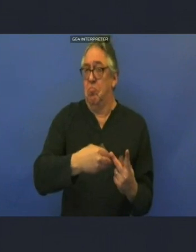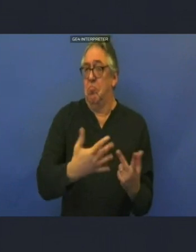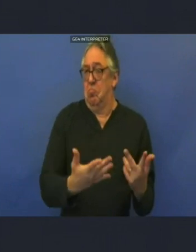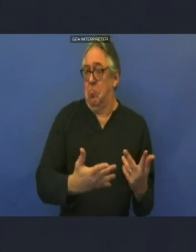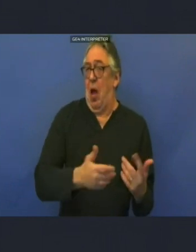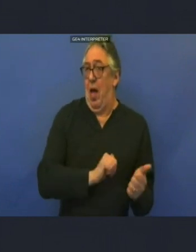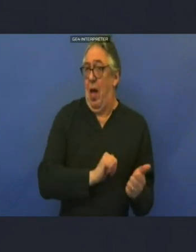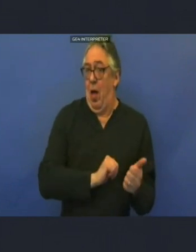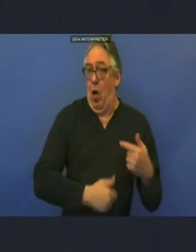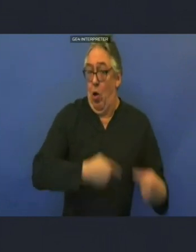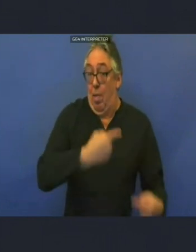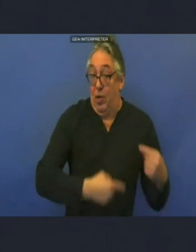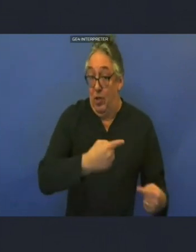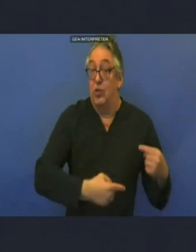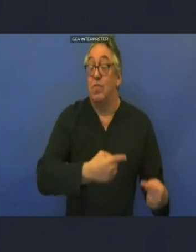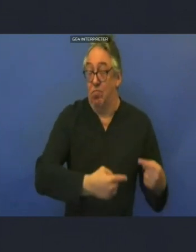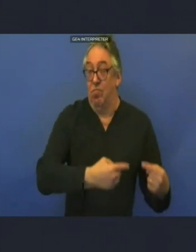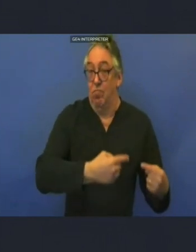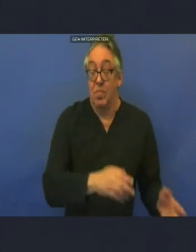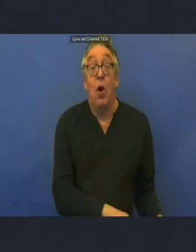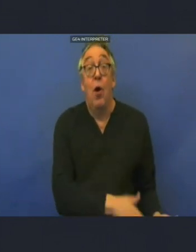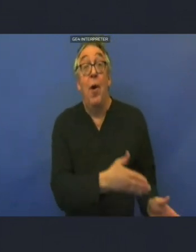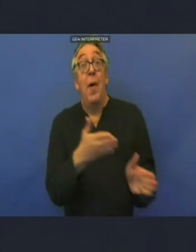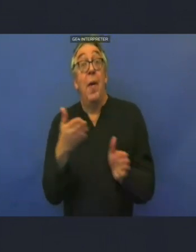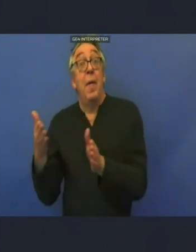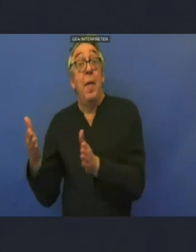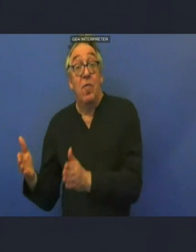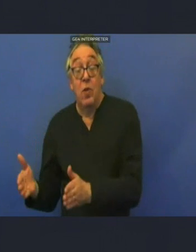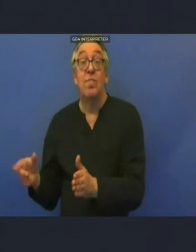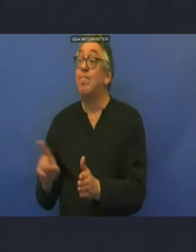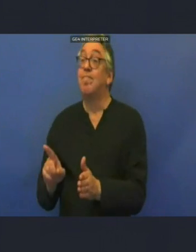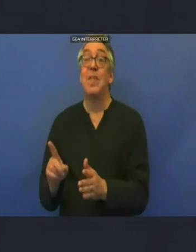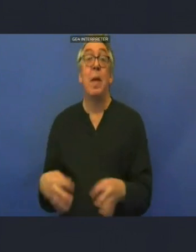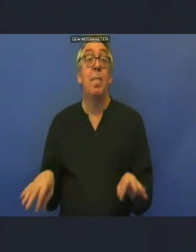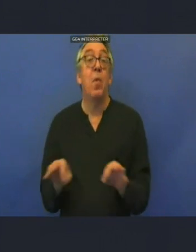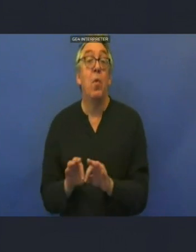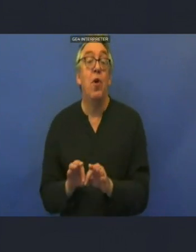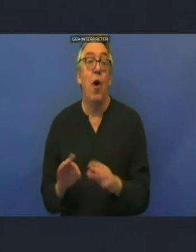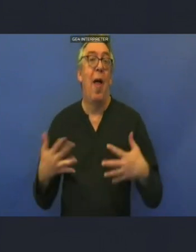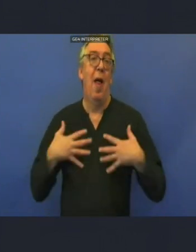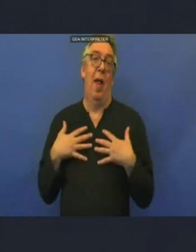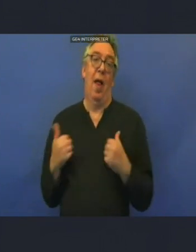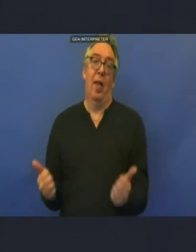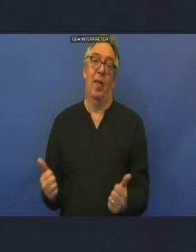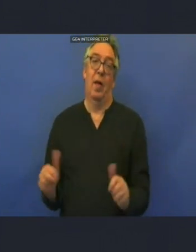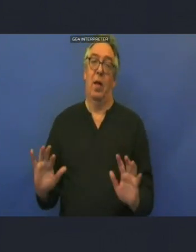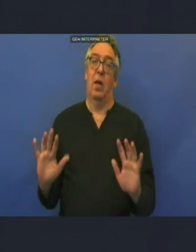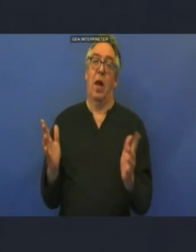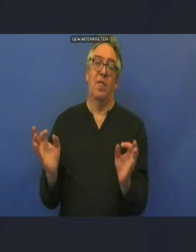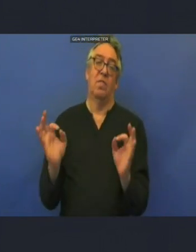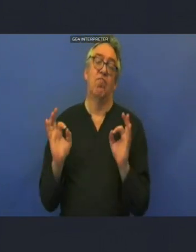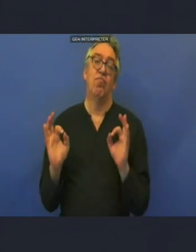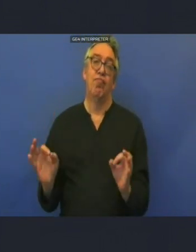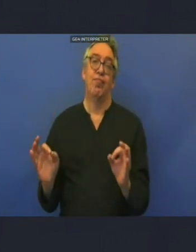is health and well-being. For not only the youth, because everybody mentioned the youth, but